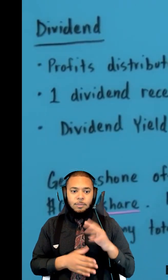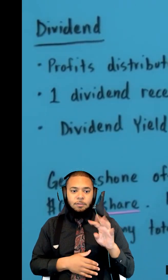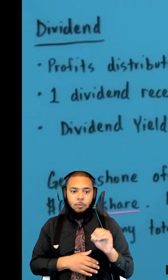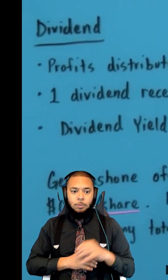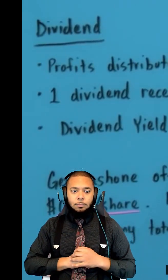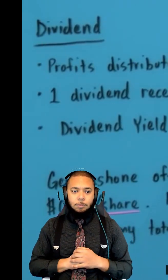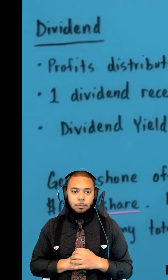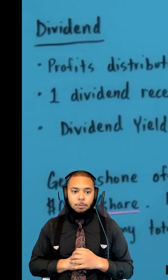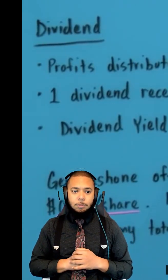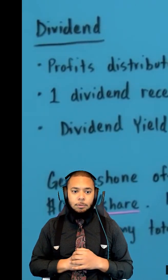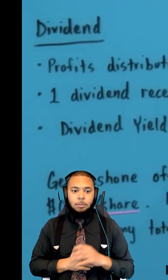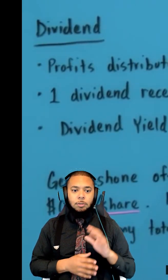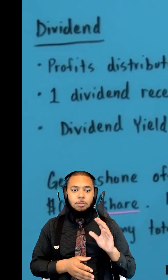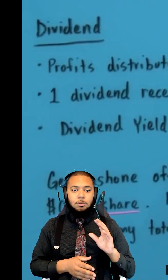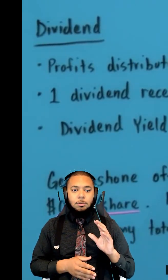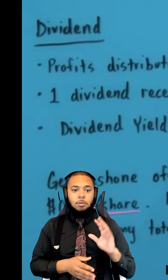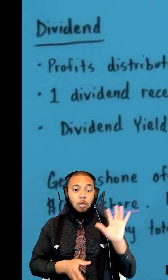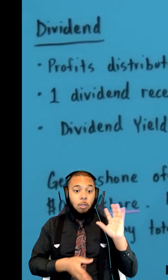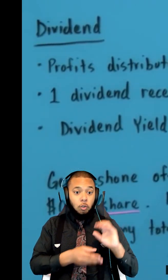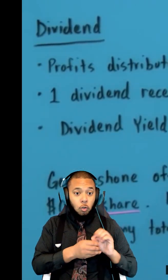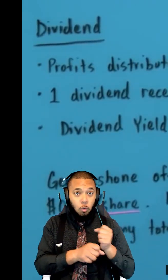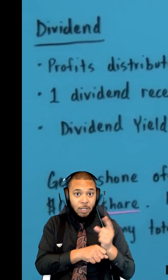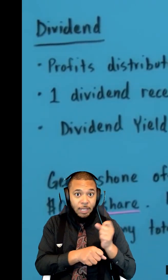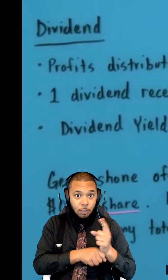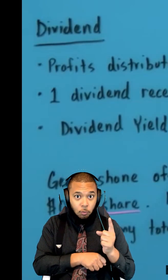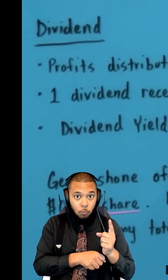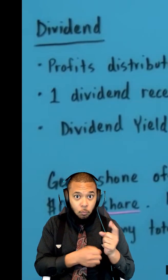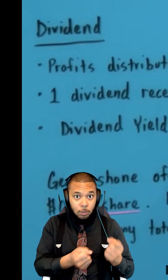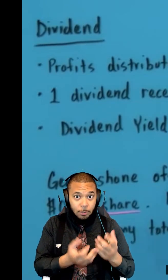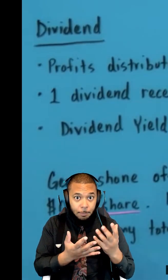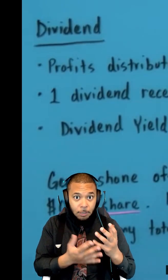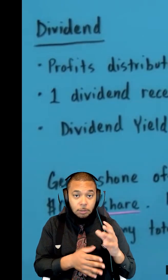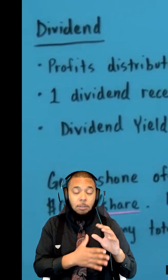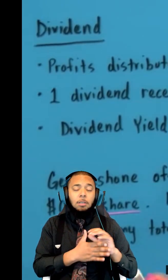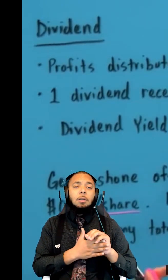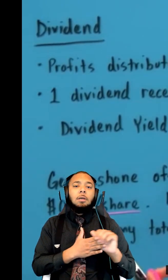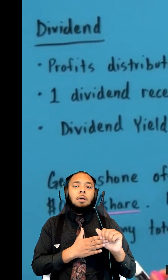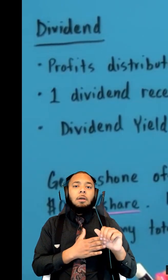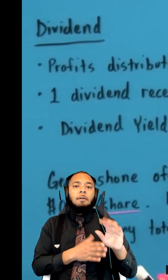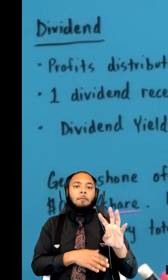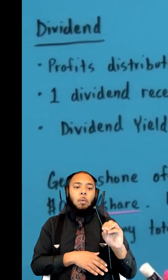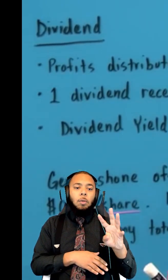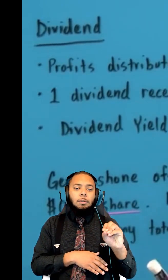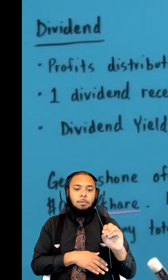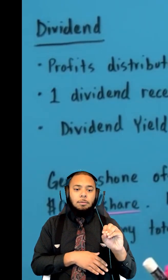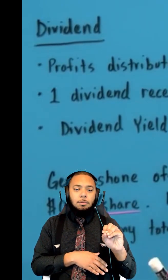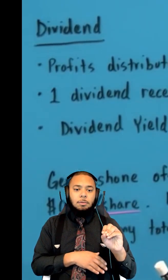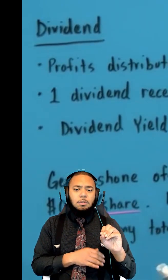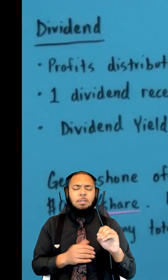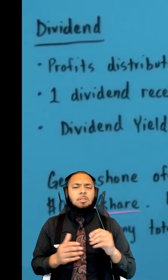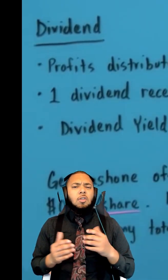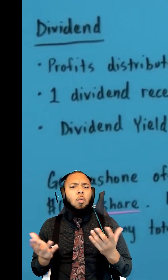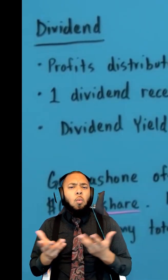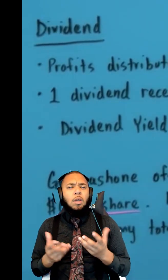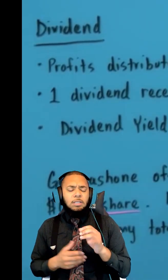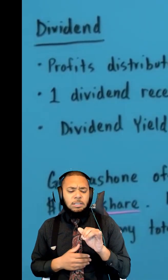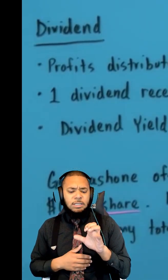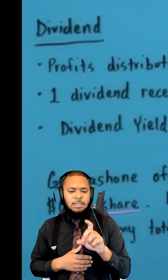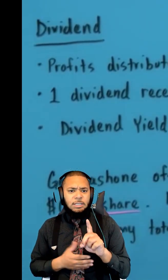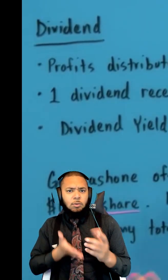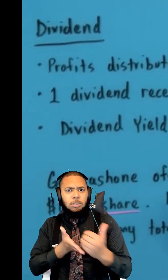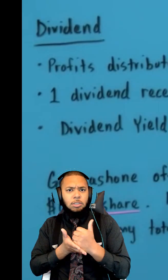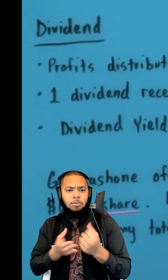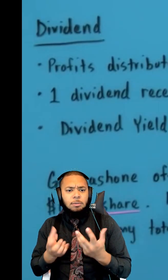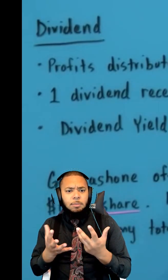40. But what's the yield? Well, we're missing some information, actually. Because in order to calculate the dividend